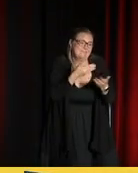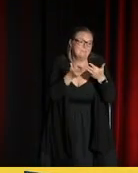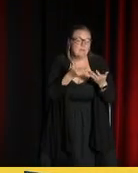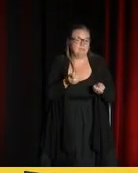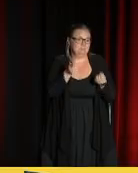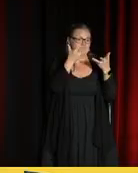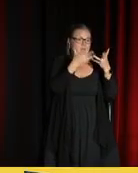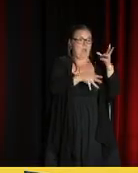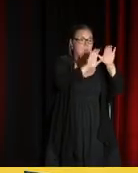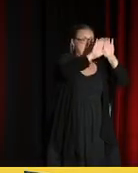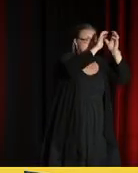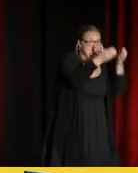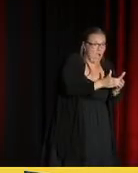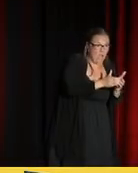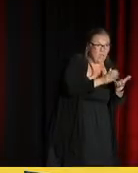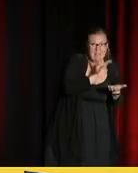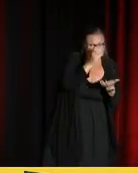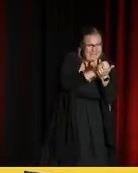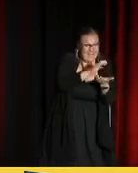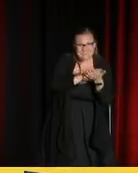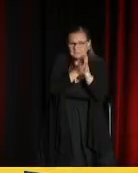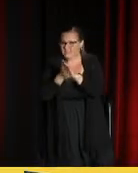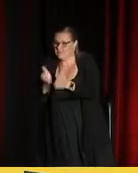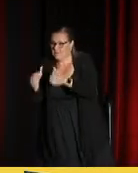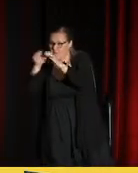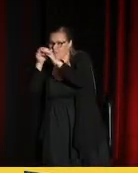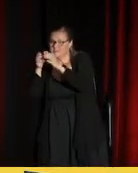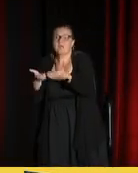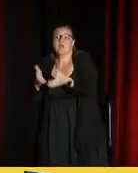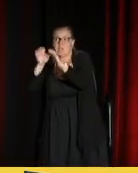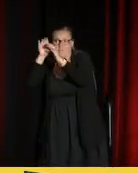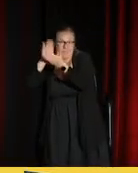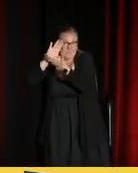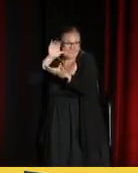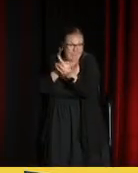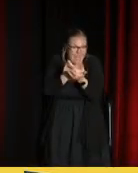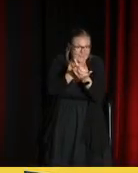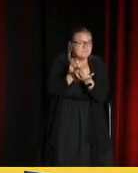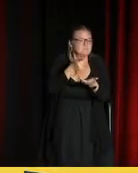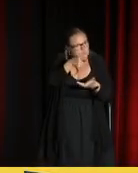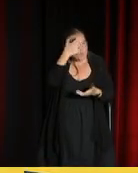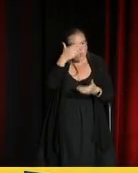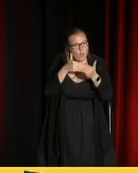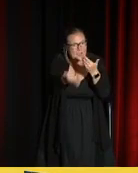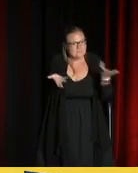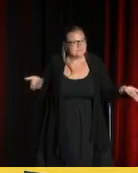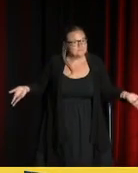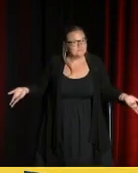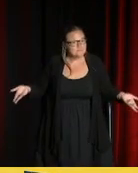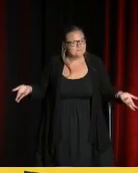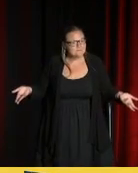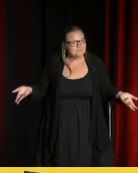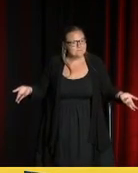bottles. Glass becomes a bottle, bottle becomes a glass, and you know the rest, right? Now